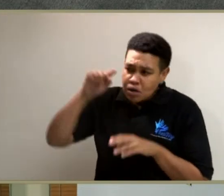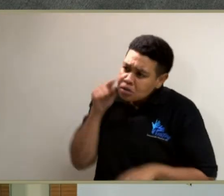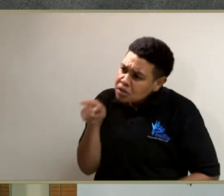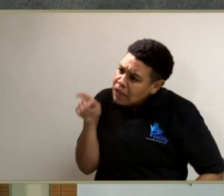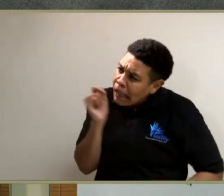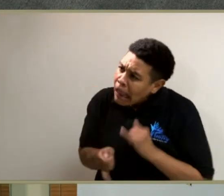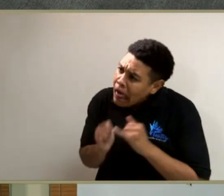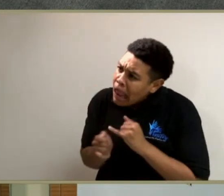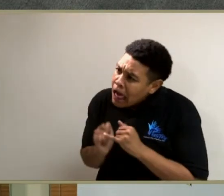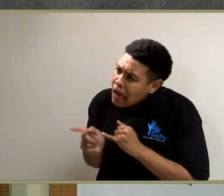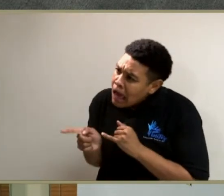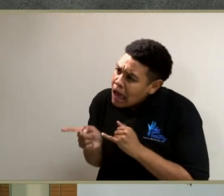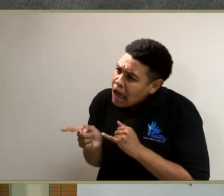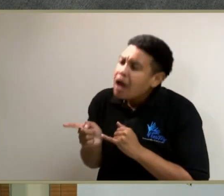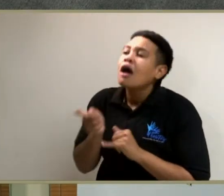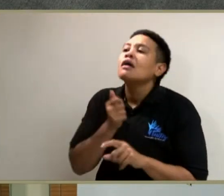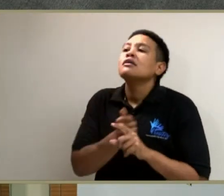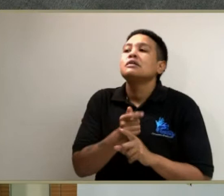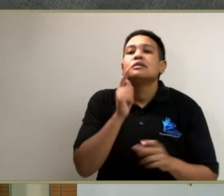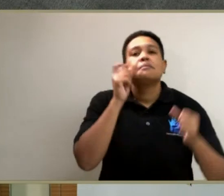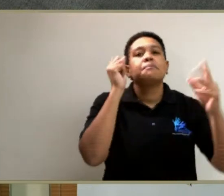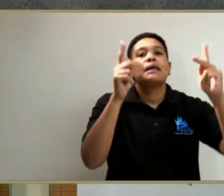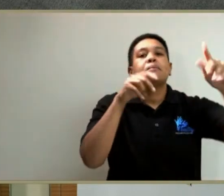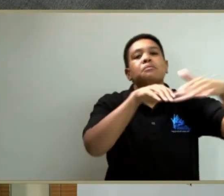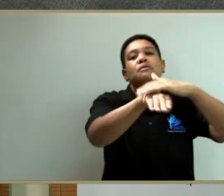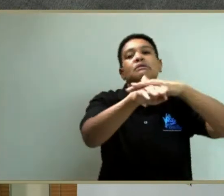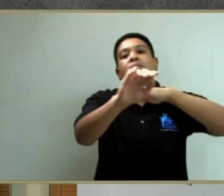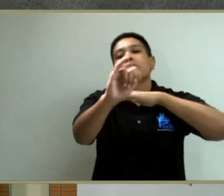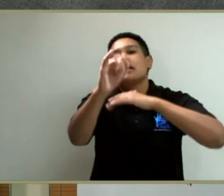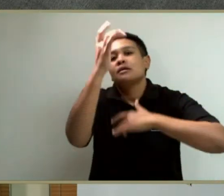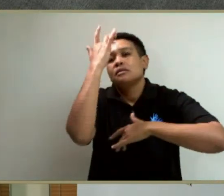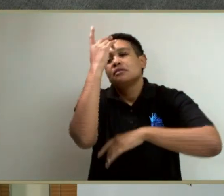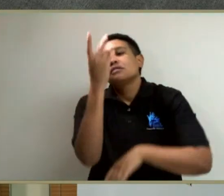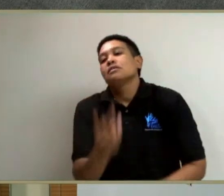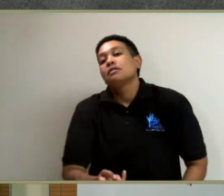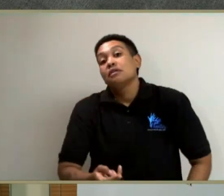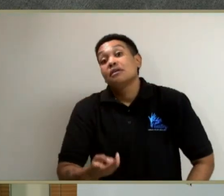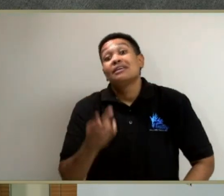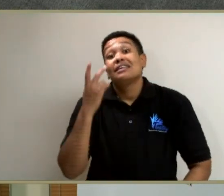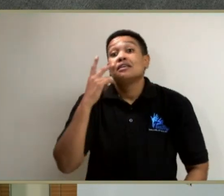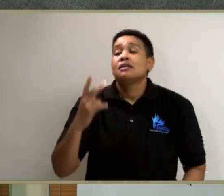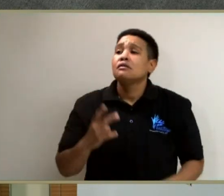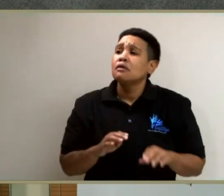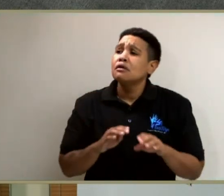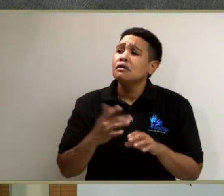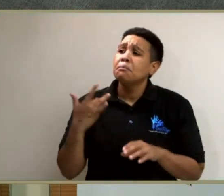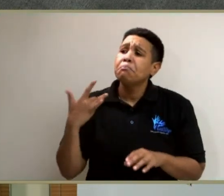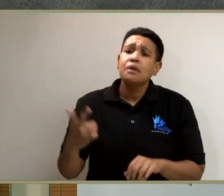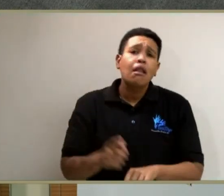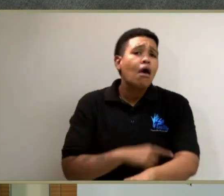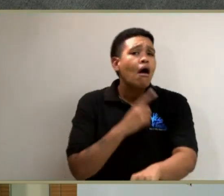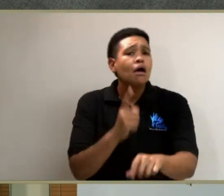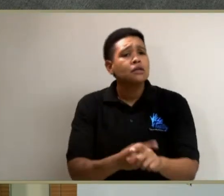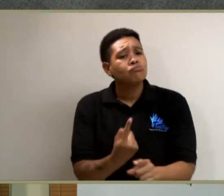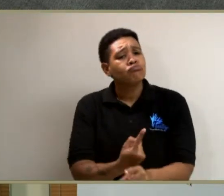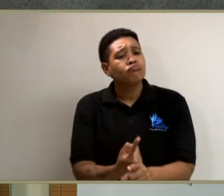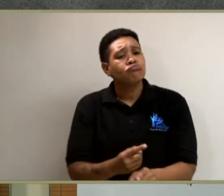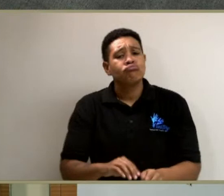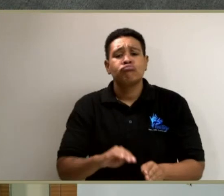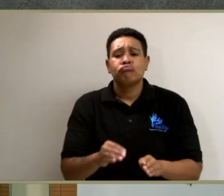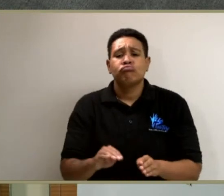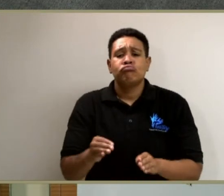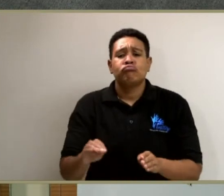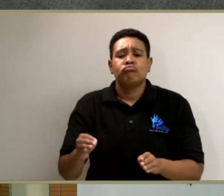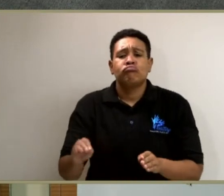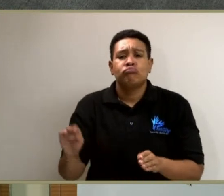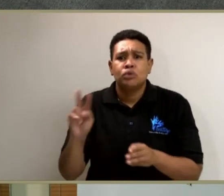are critically ill. And again, we saw that where that was down for a long period of time. And then over the last